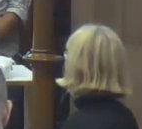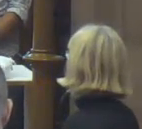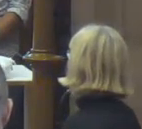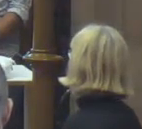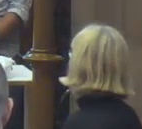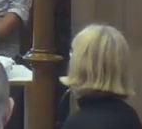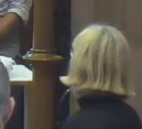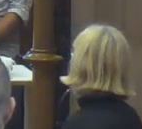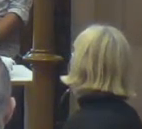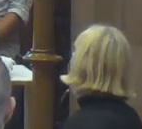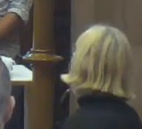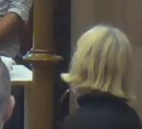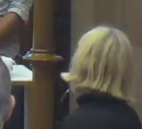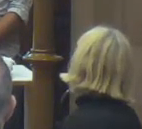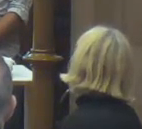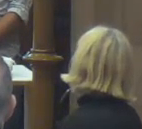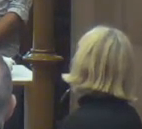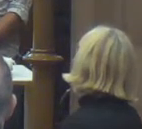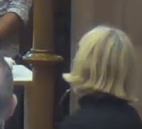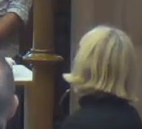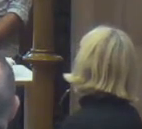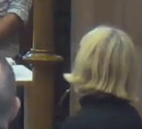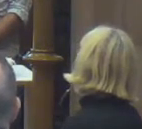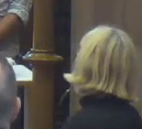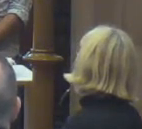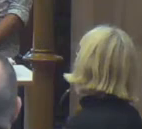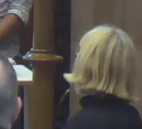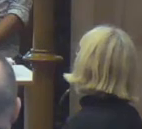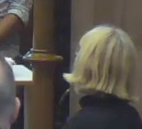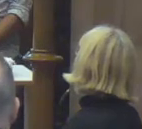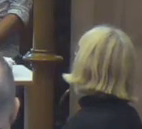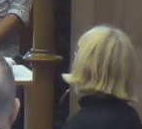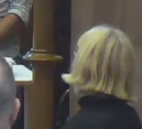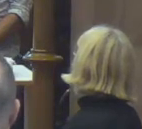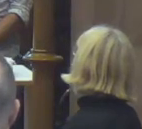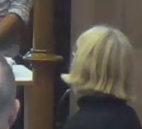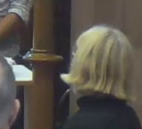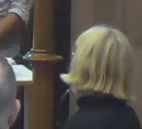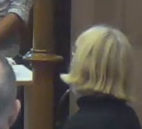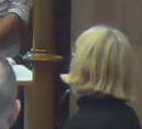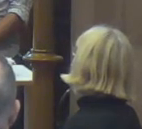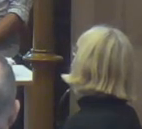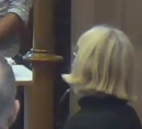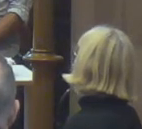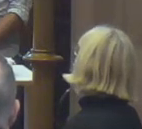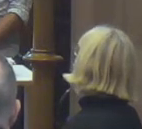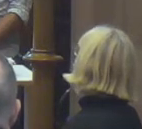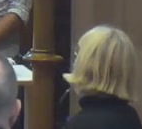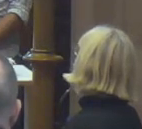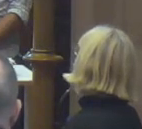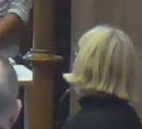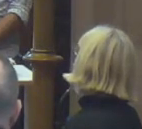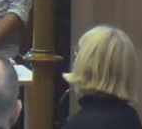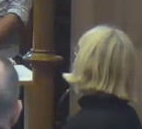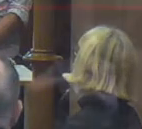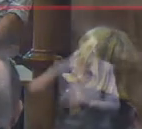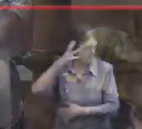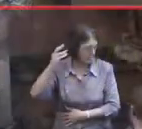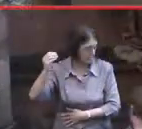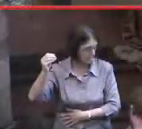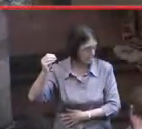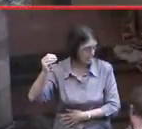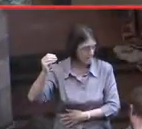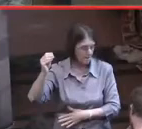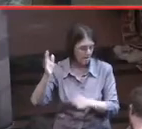The Almighty God bless us, the Father, the Son, the Holy